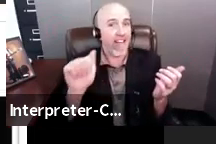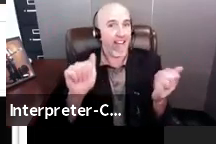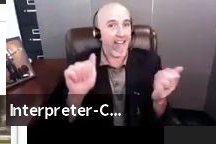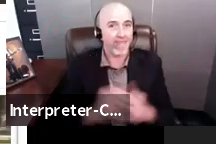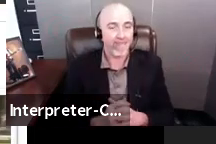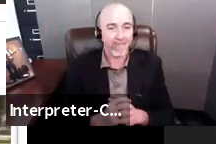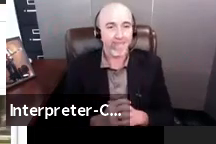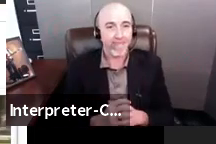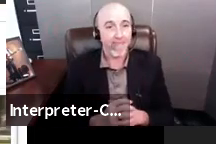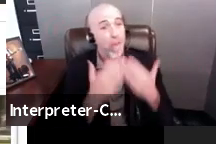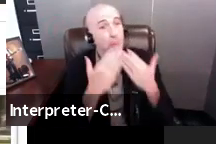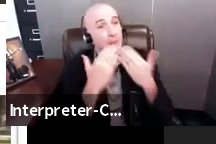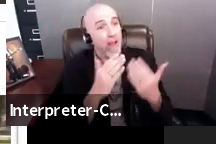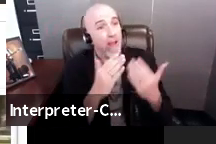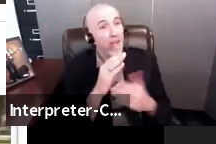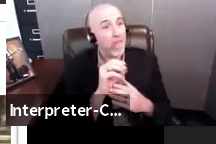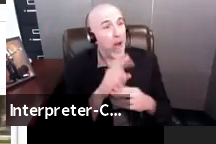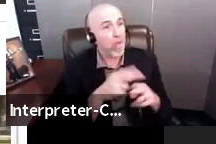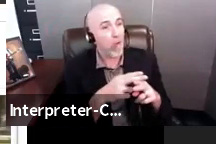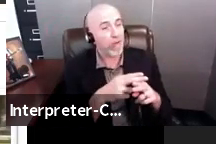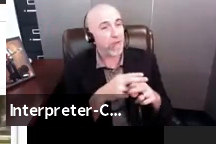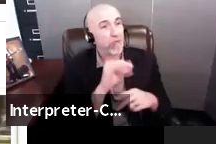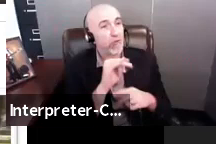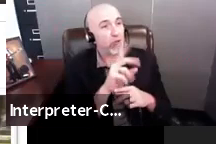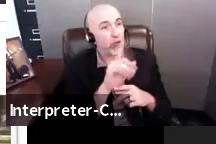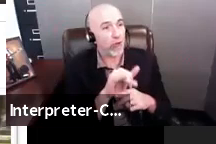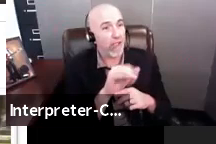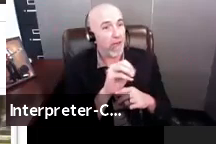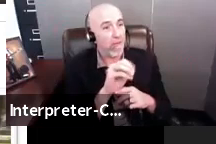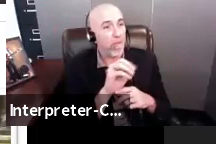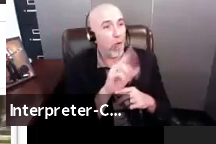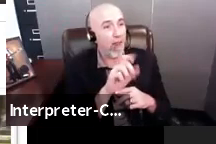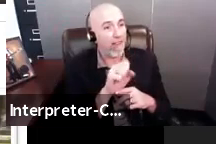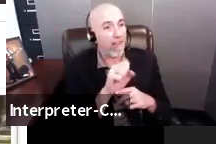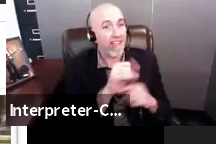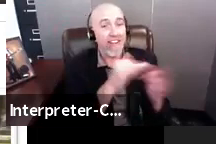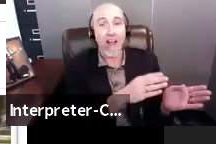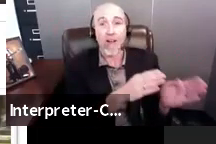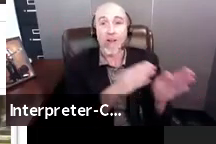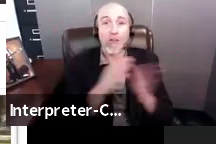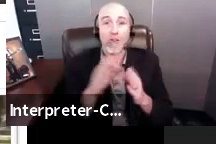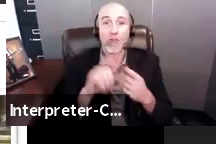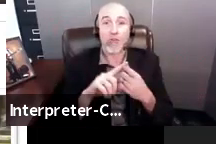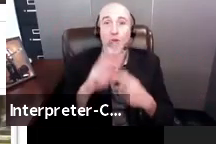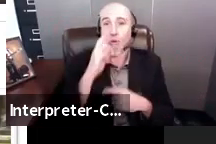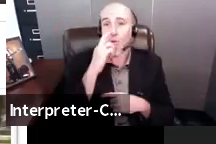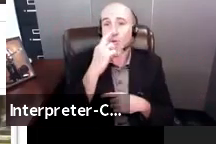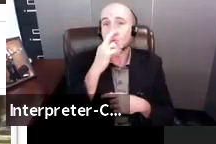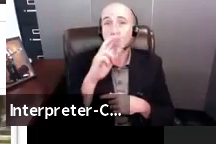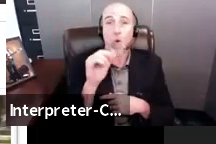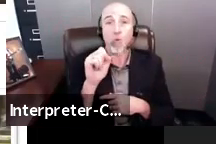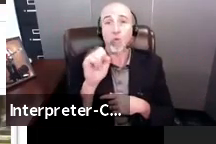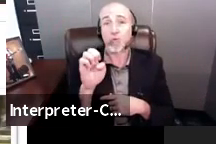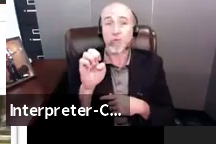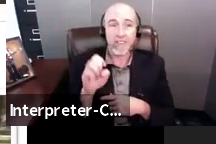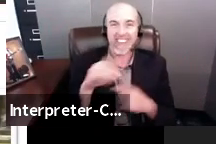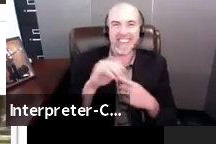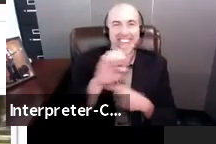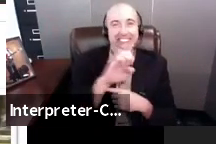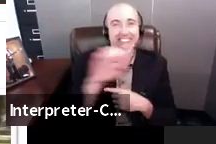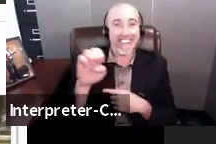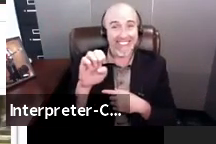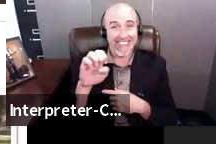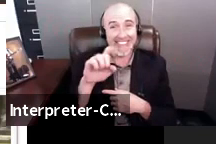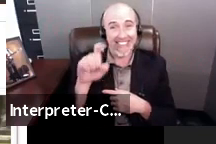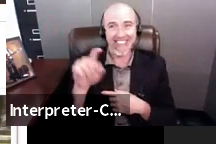right, thank you, Mayor Pro Tem Judy Morales. Let's now head over to the Rose of Texas in East Texas,